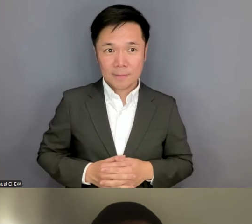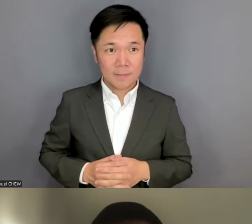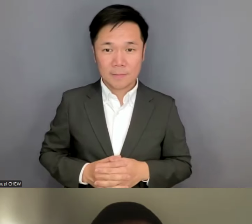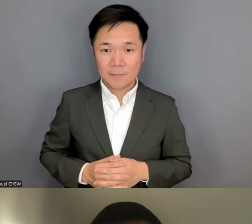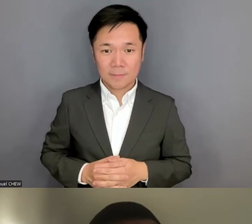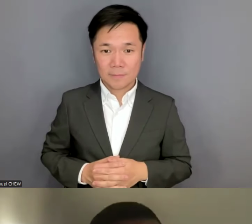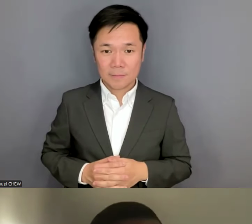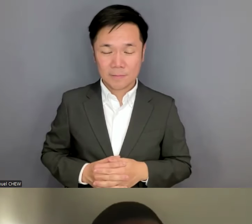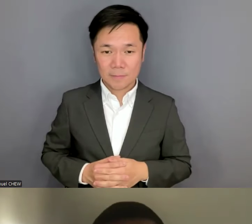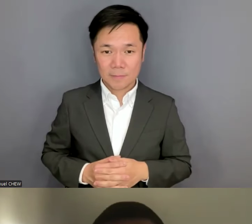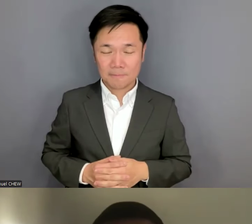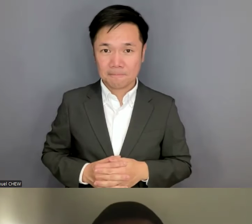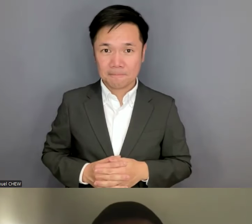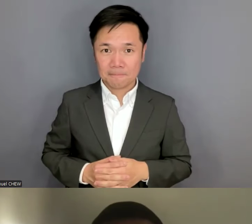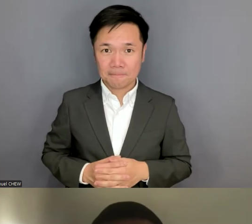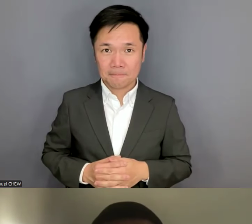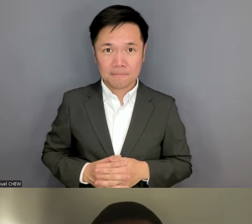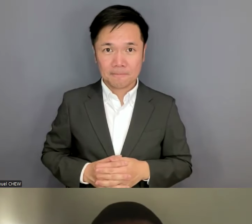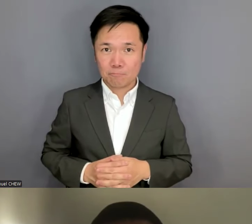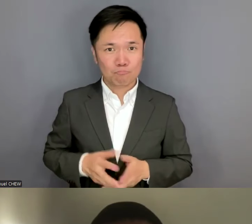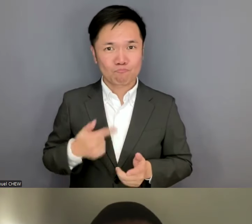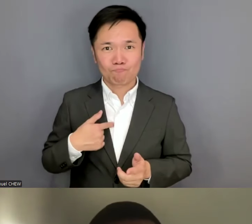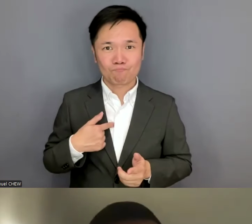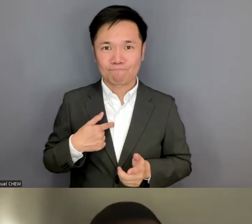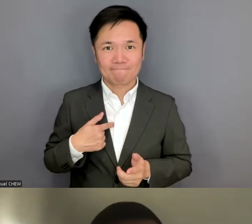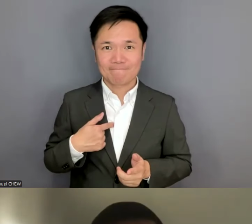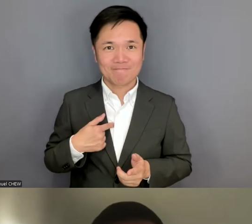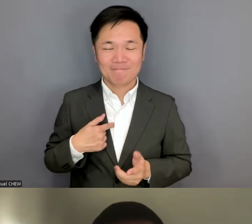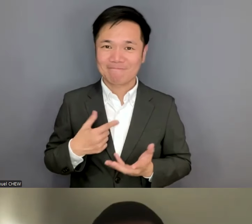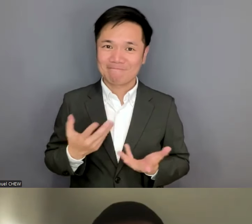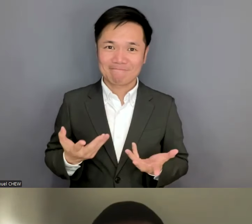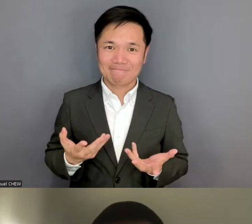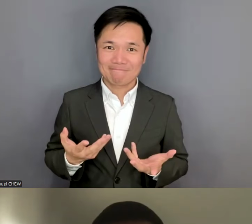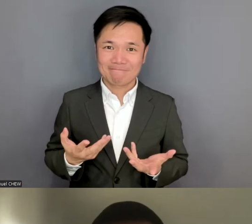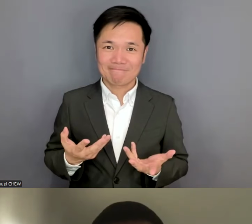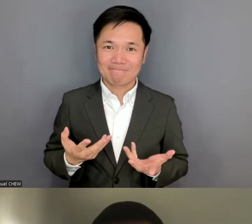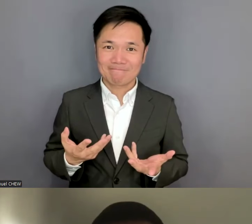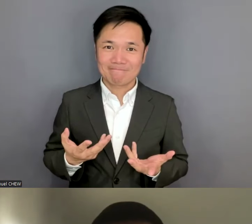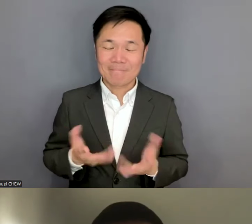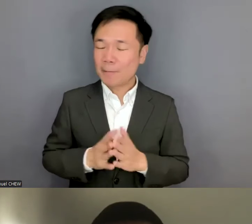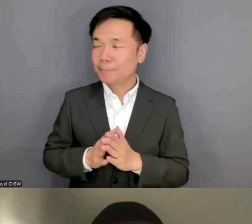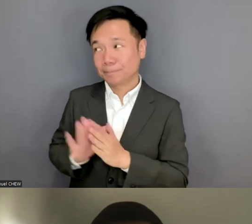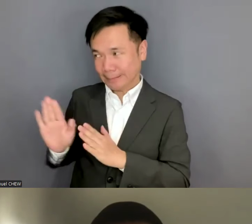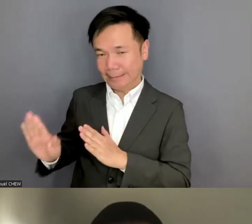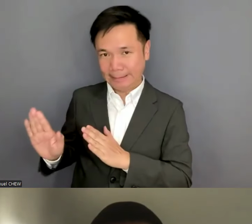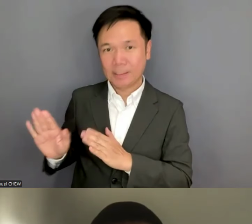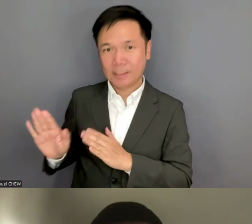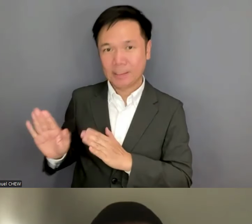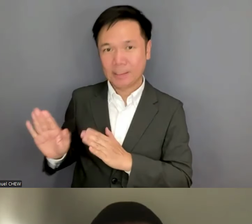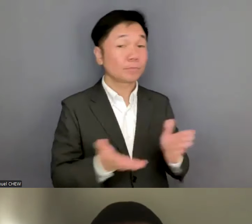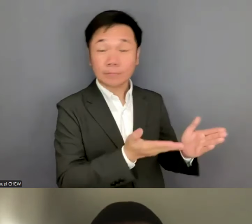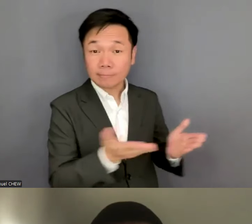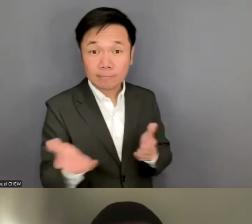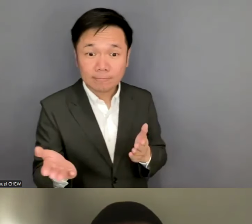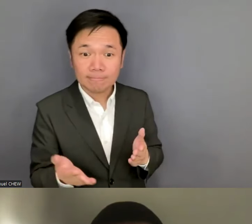Yes, yeah. I can't. No. Maybe while we wait, there's a